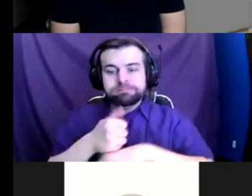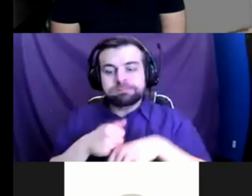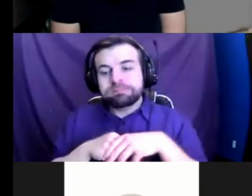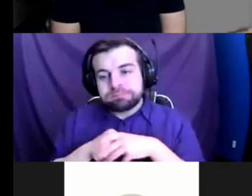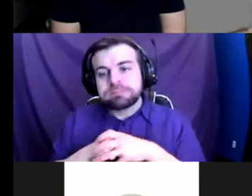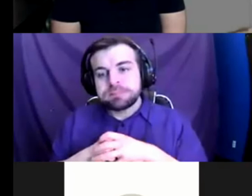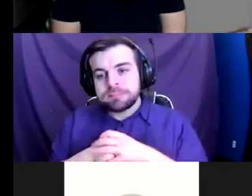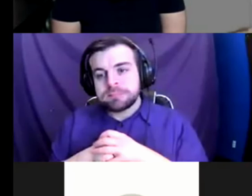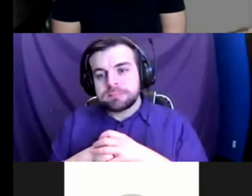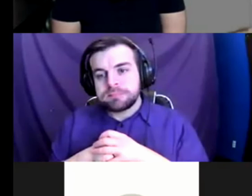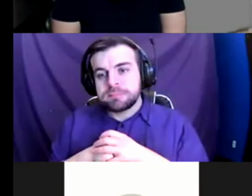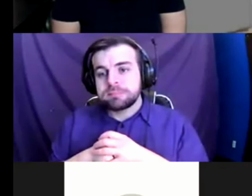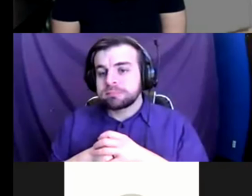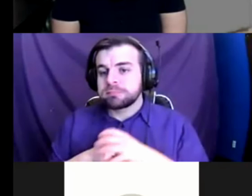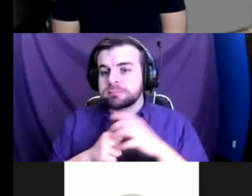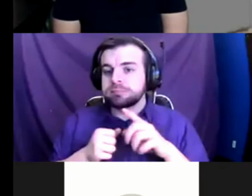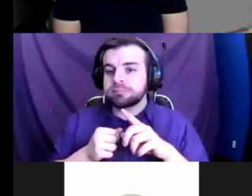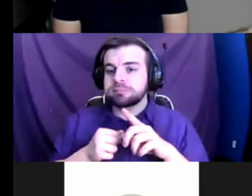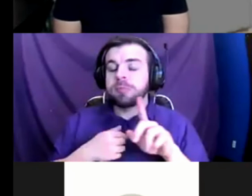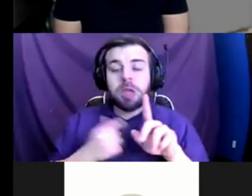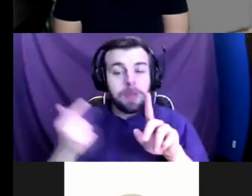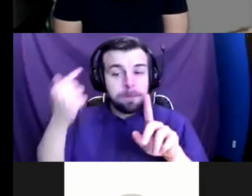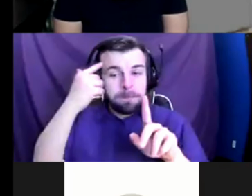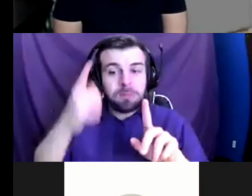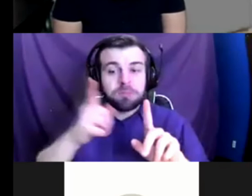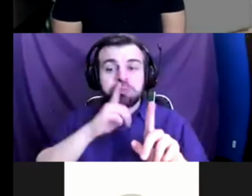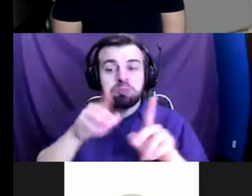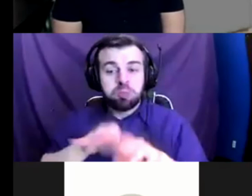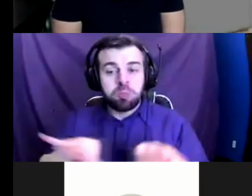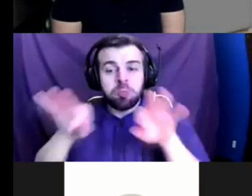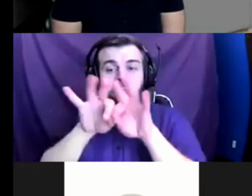Great. I think it's real important for in the winter.